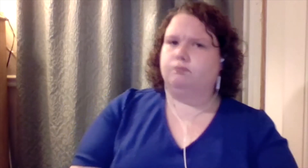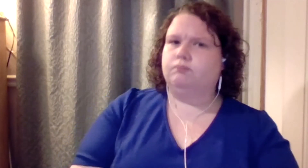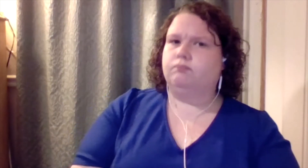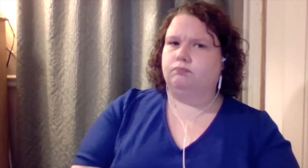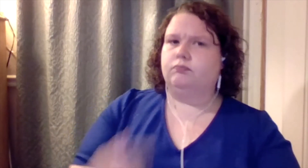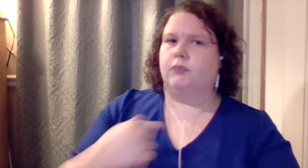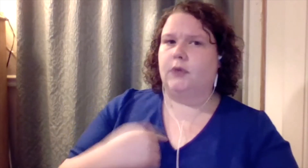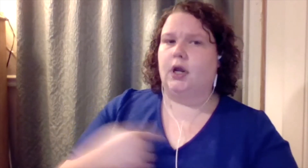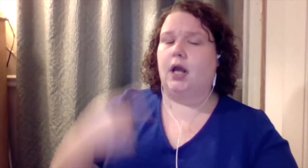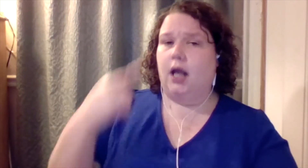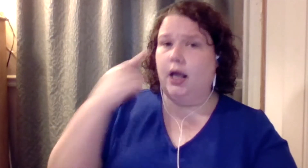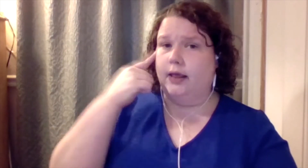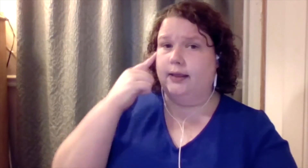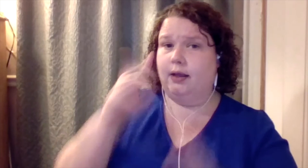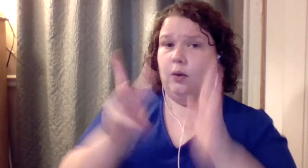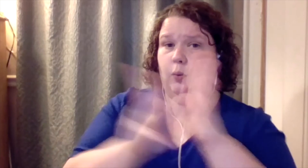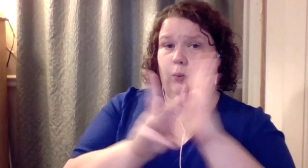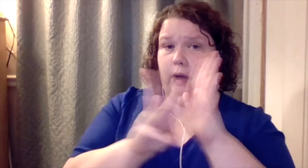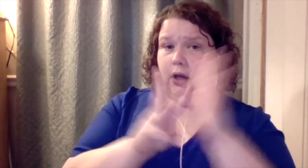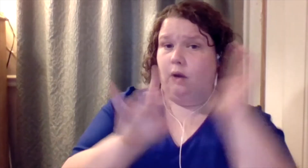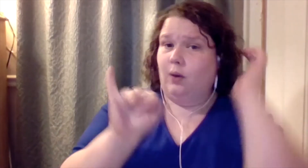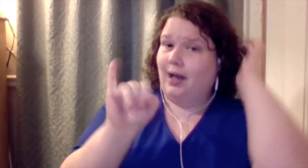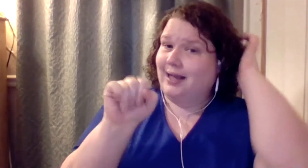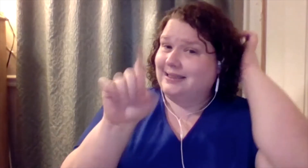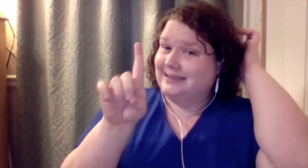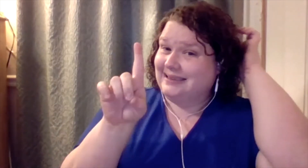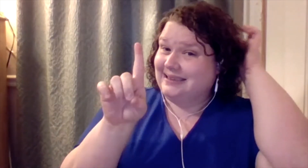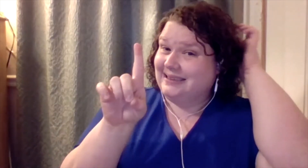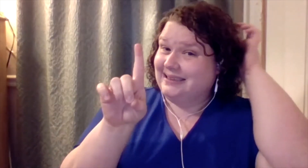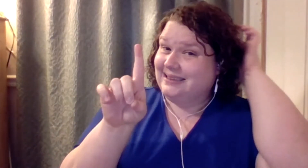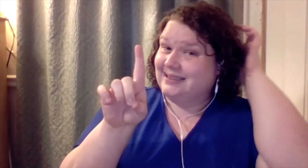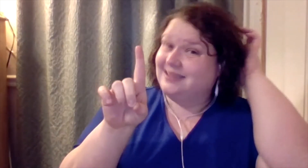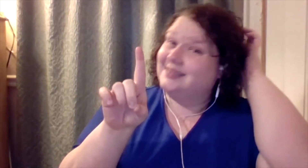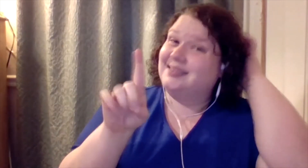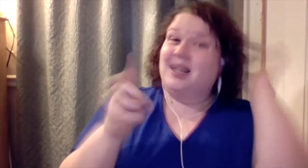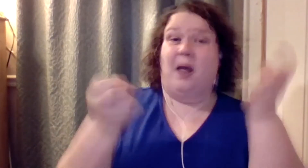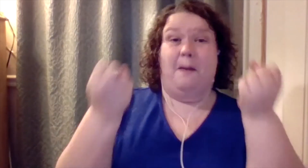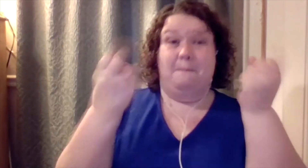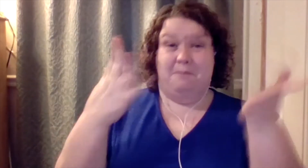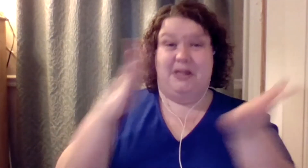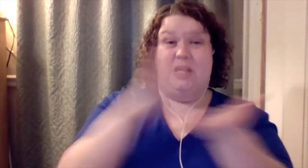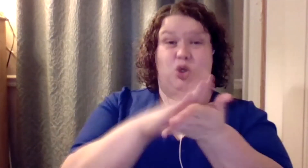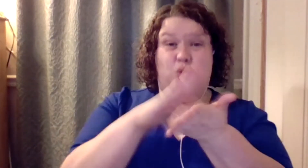Waco ISD's, many of our facilities, doing nothing is really not an option.